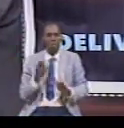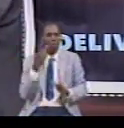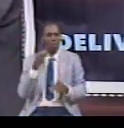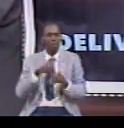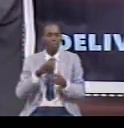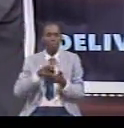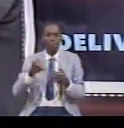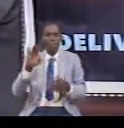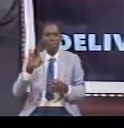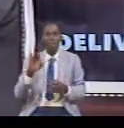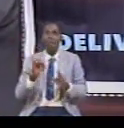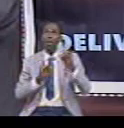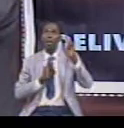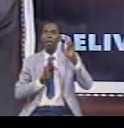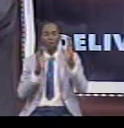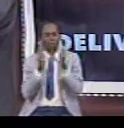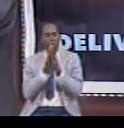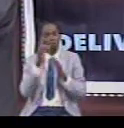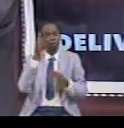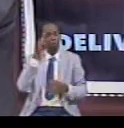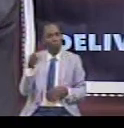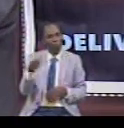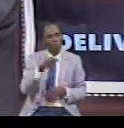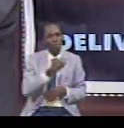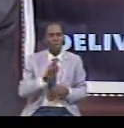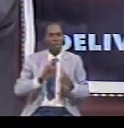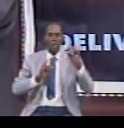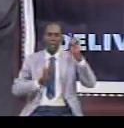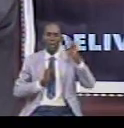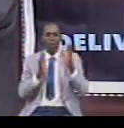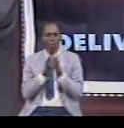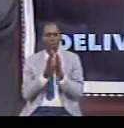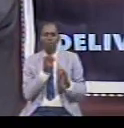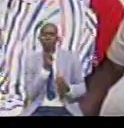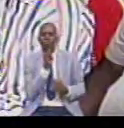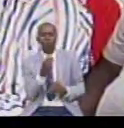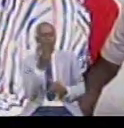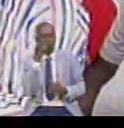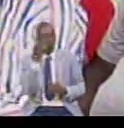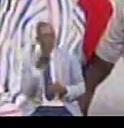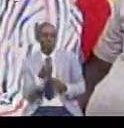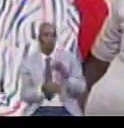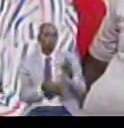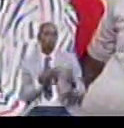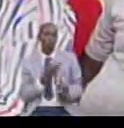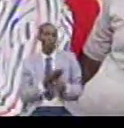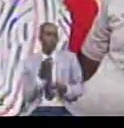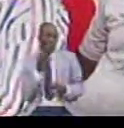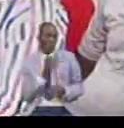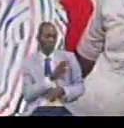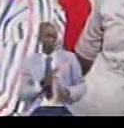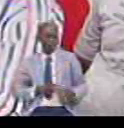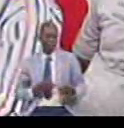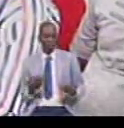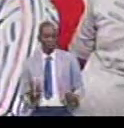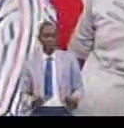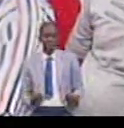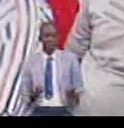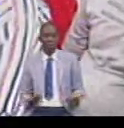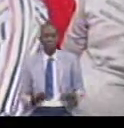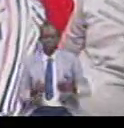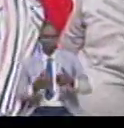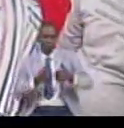them. I pray not for the world. That already distinguishes them, differentiates them, and made them different from